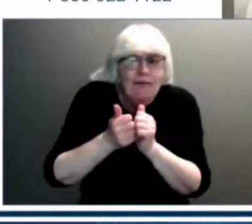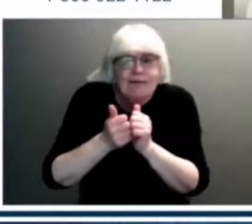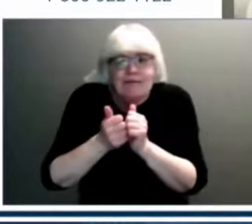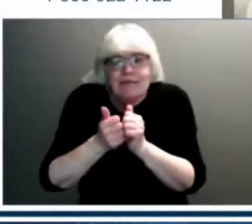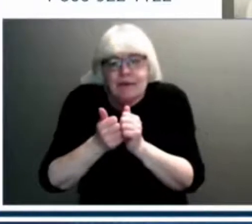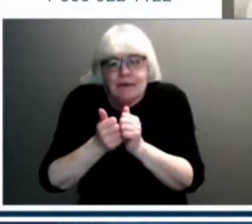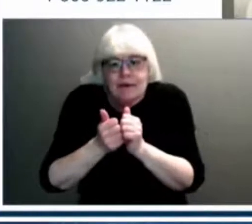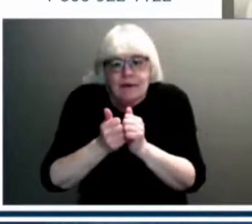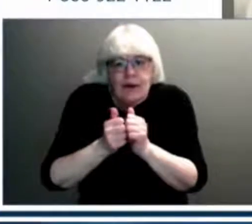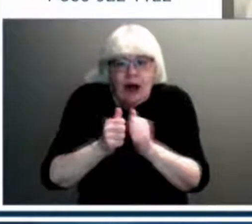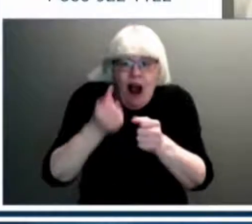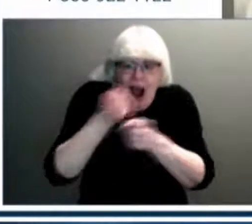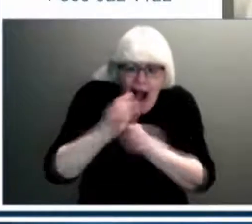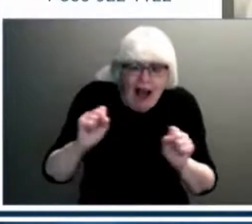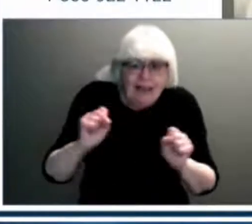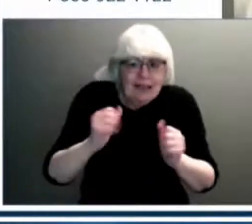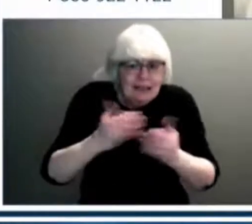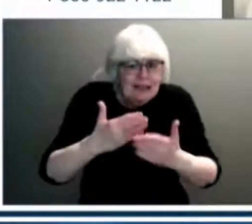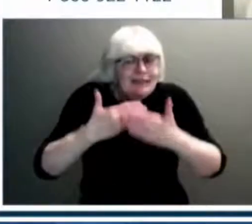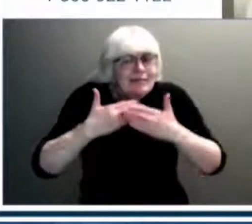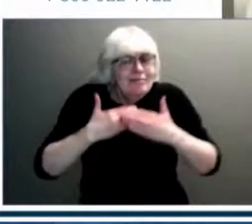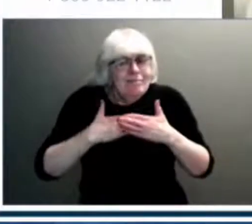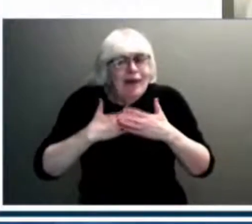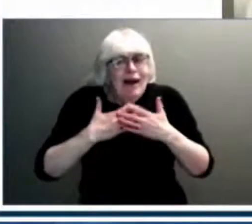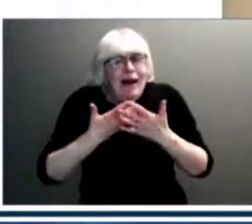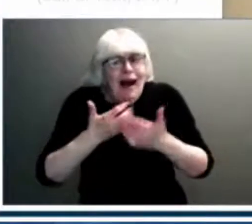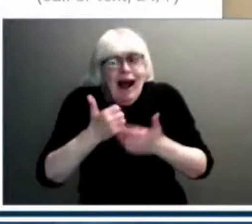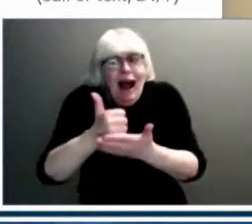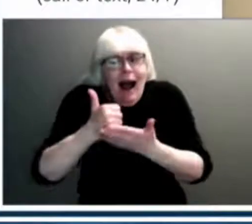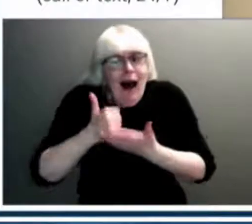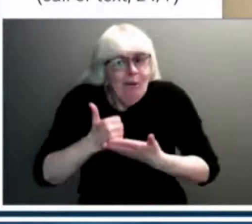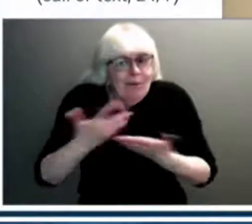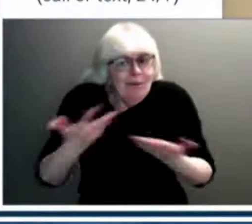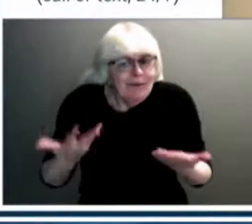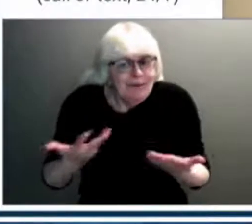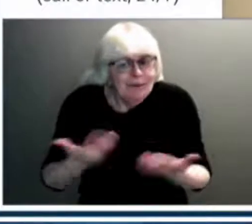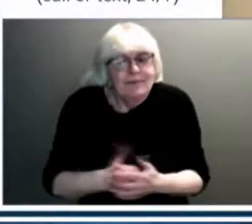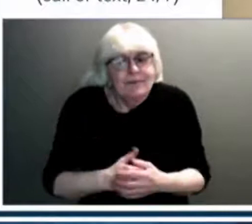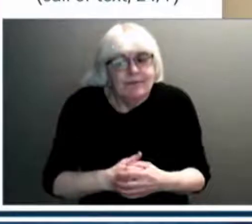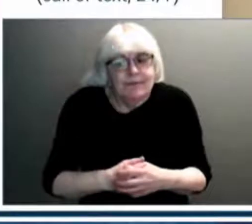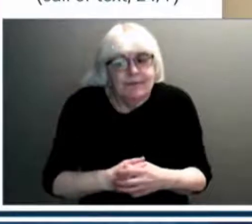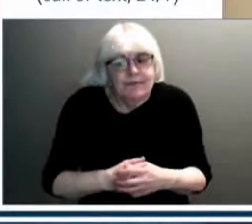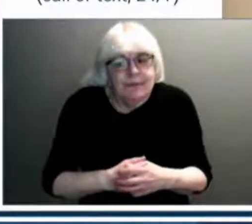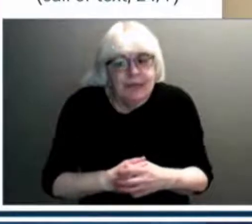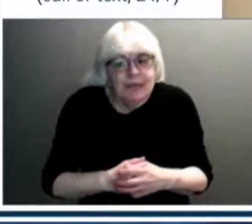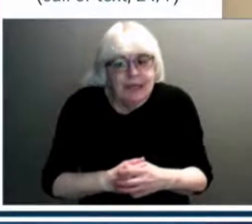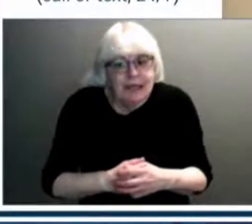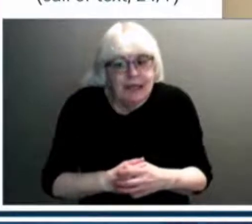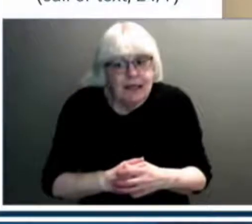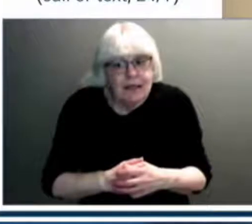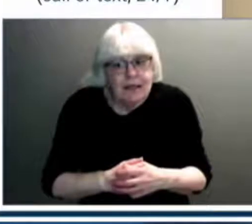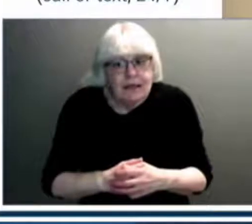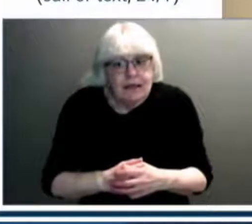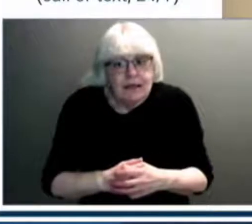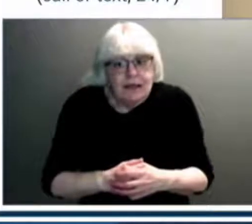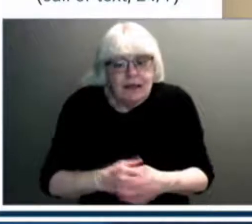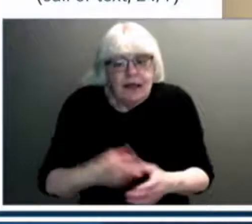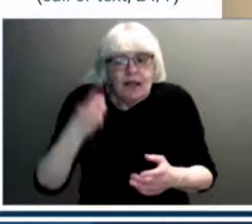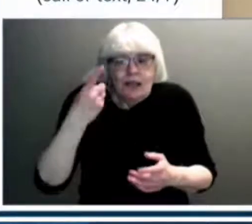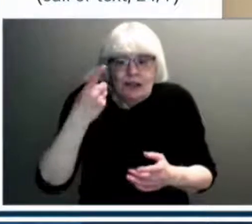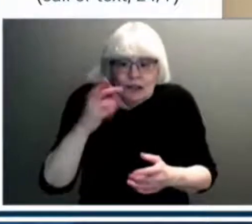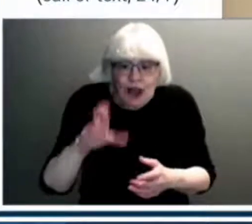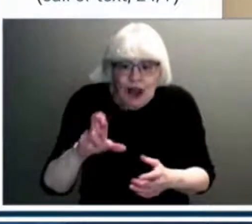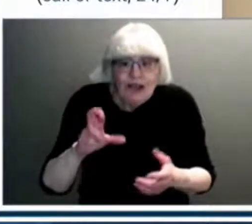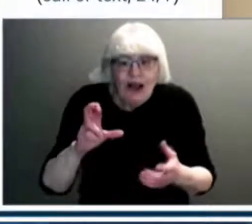behind? So we made some substantive changes recently when we made